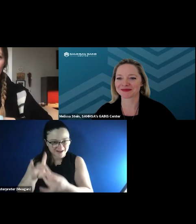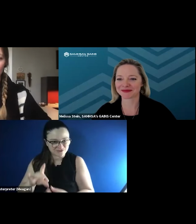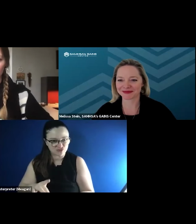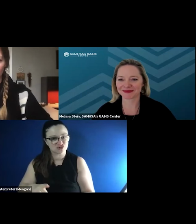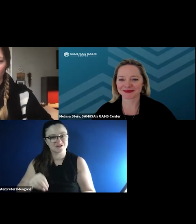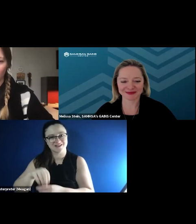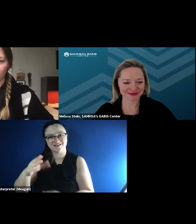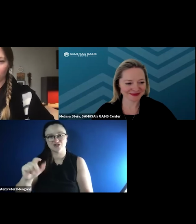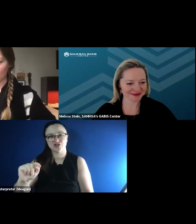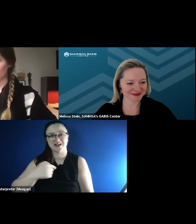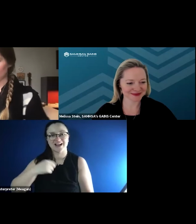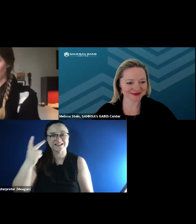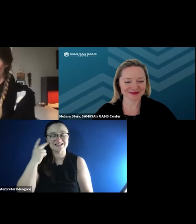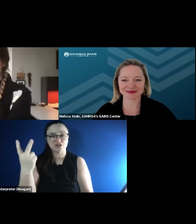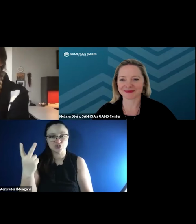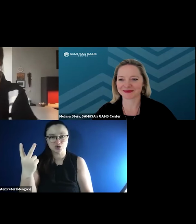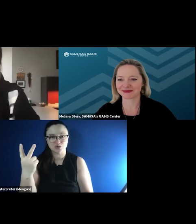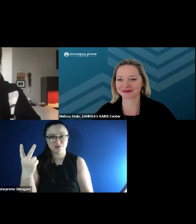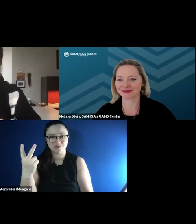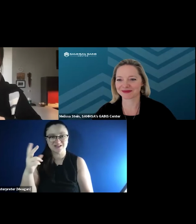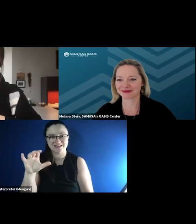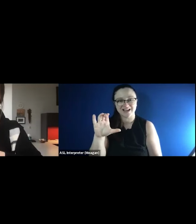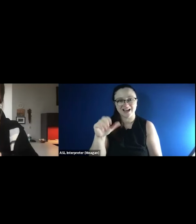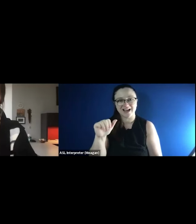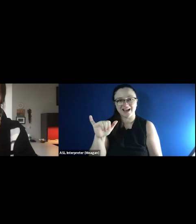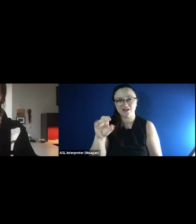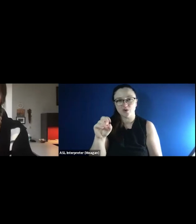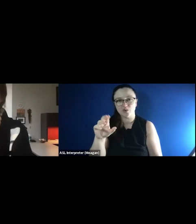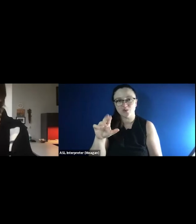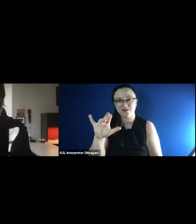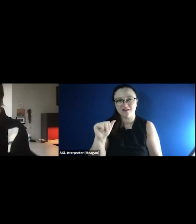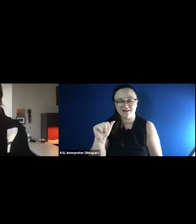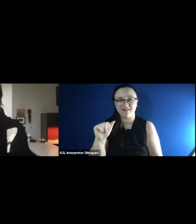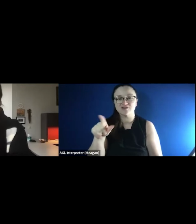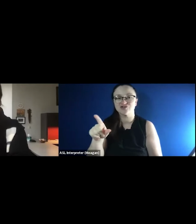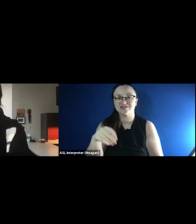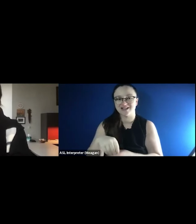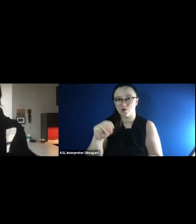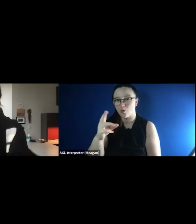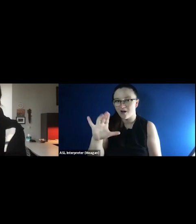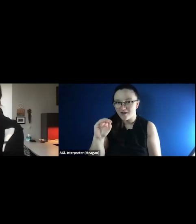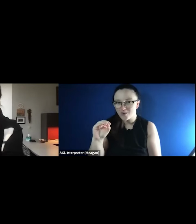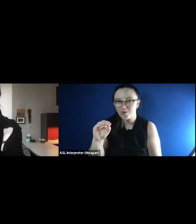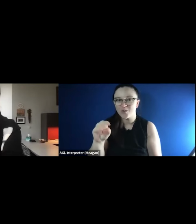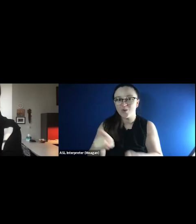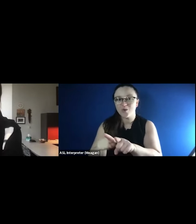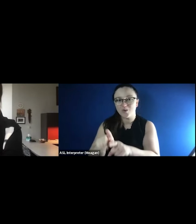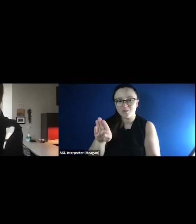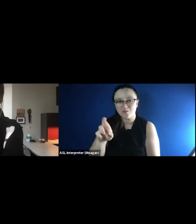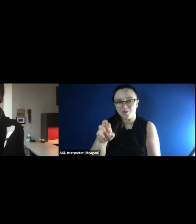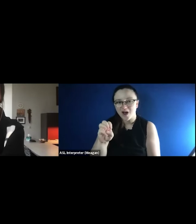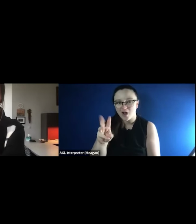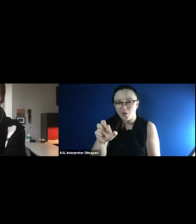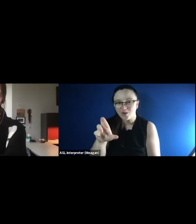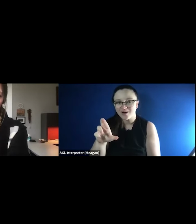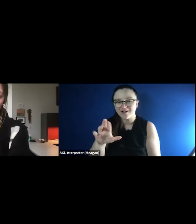least two. I want to offer a shout out to Cayuga, work going on there in Ohio. And then also to Broward County reps.